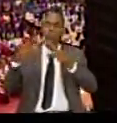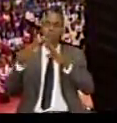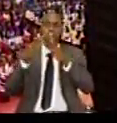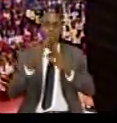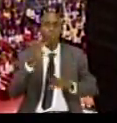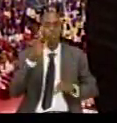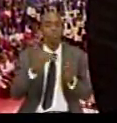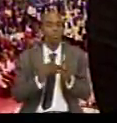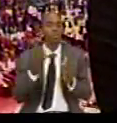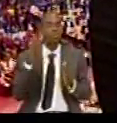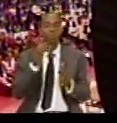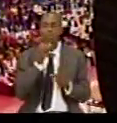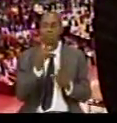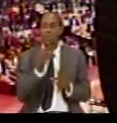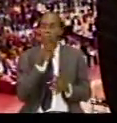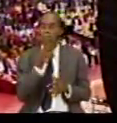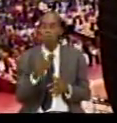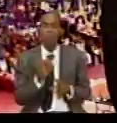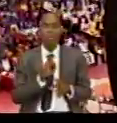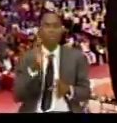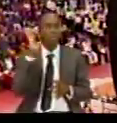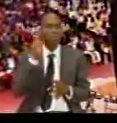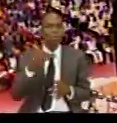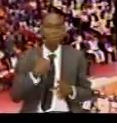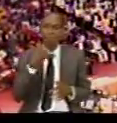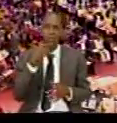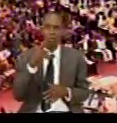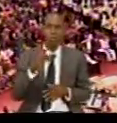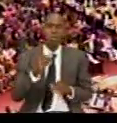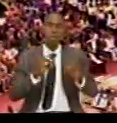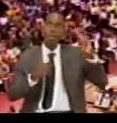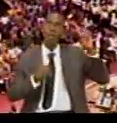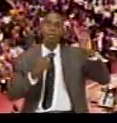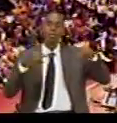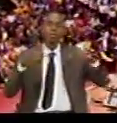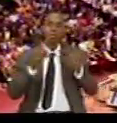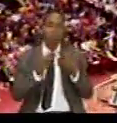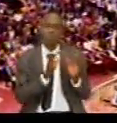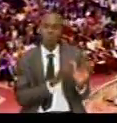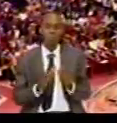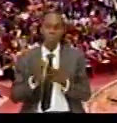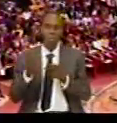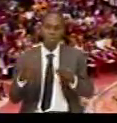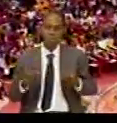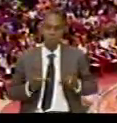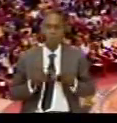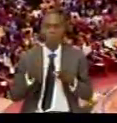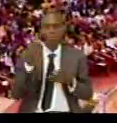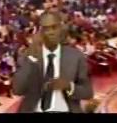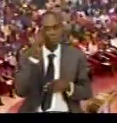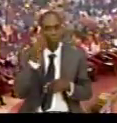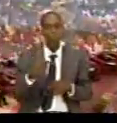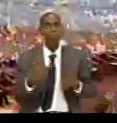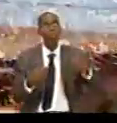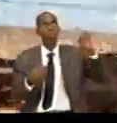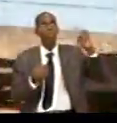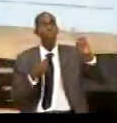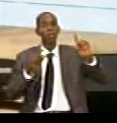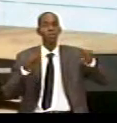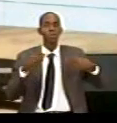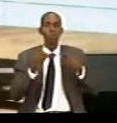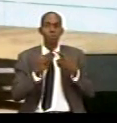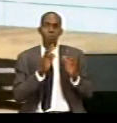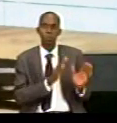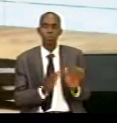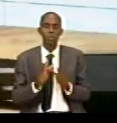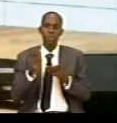go to prepare a place for you. I go to prepare a place for